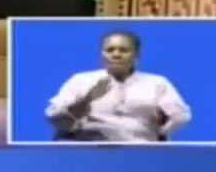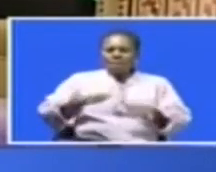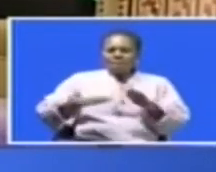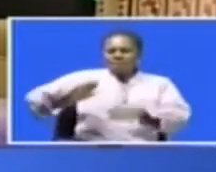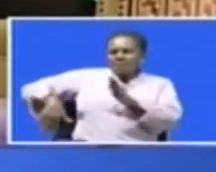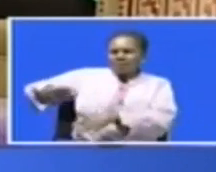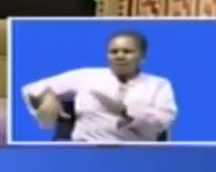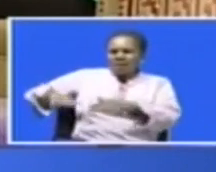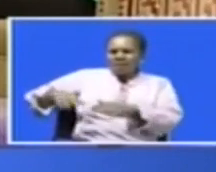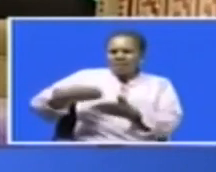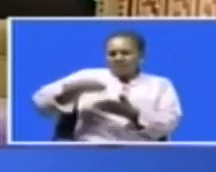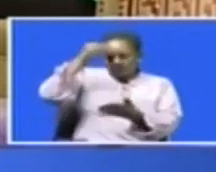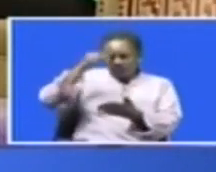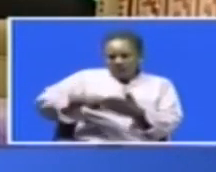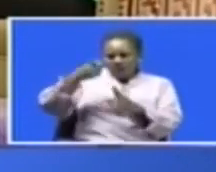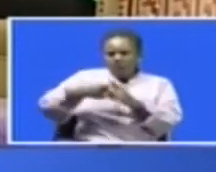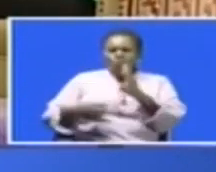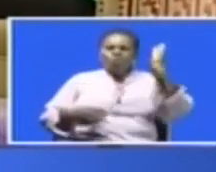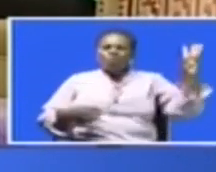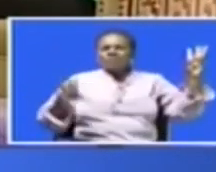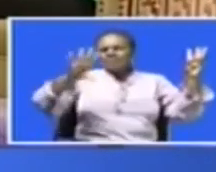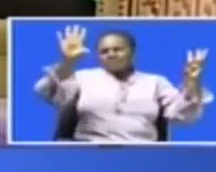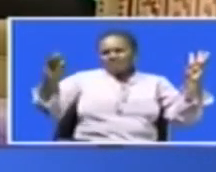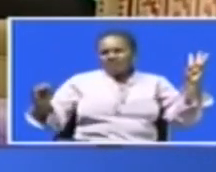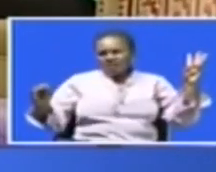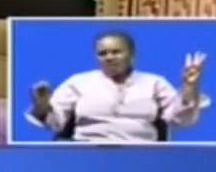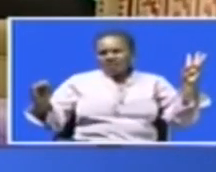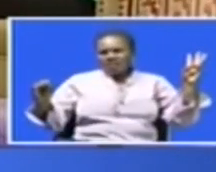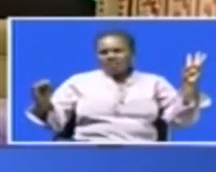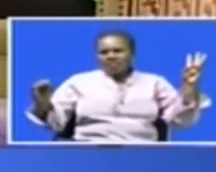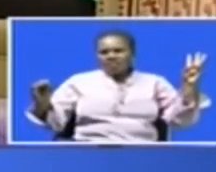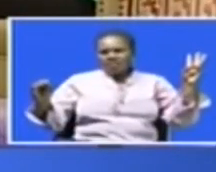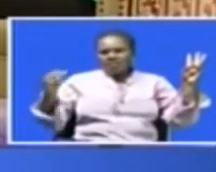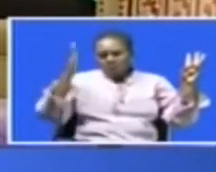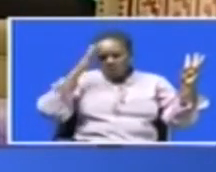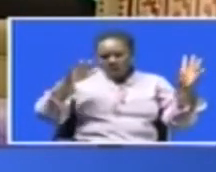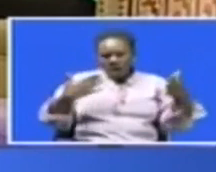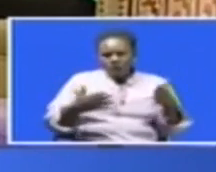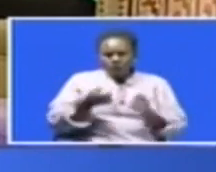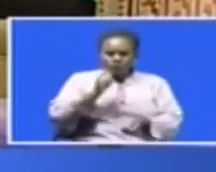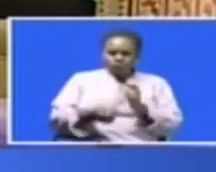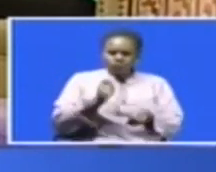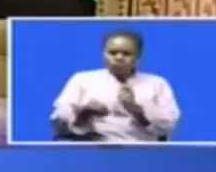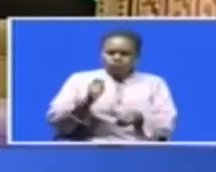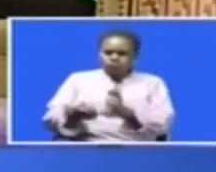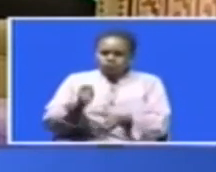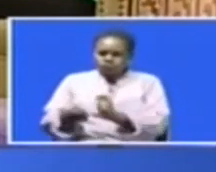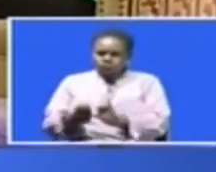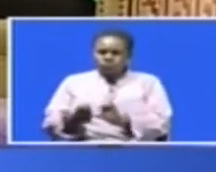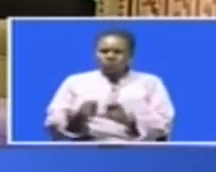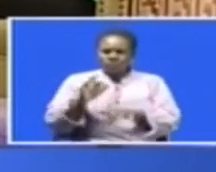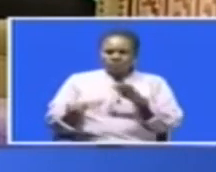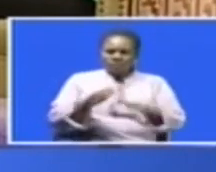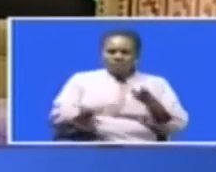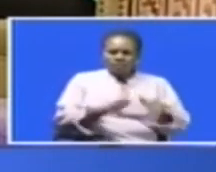that from my West African friends. I used to travel with Liberians. And so I learned how to play the djembe drum. I play little drums. I play keyboard